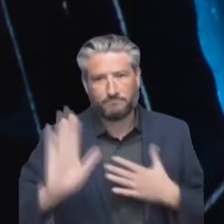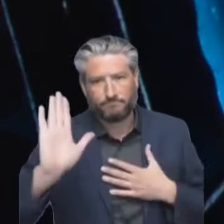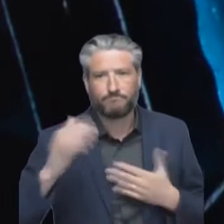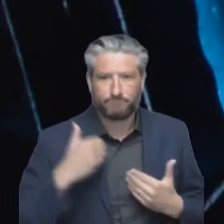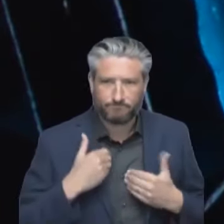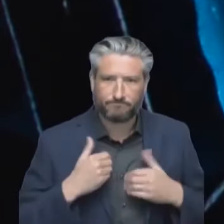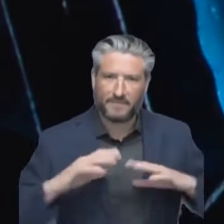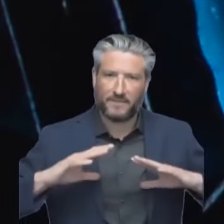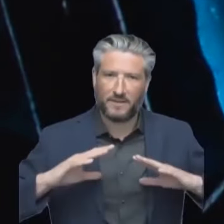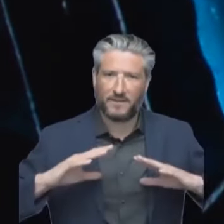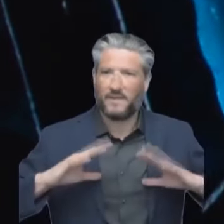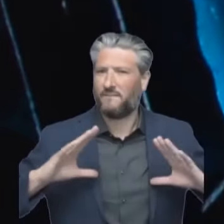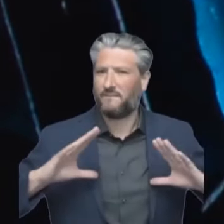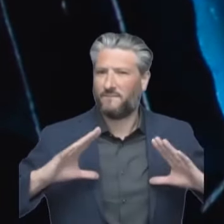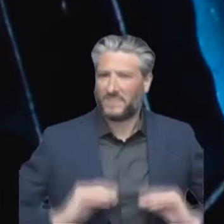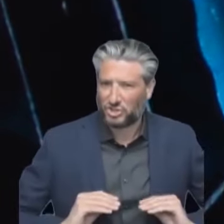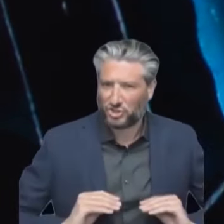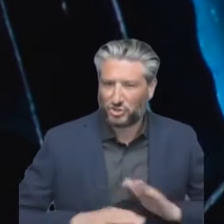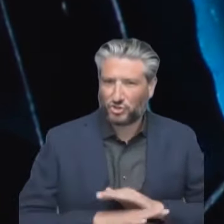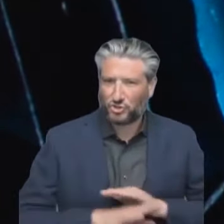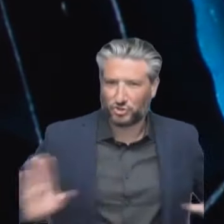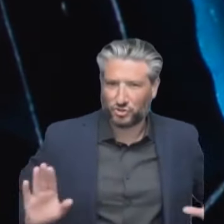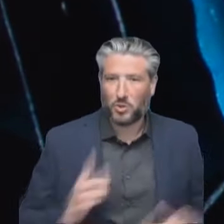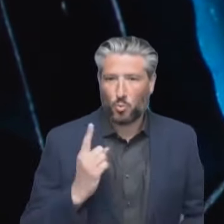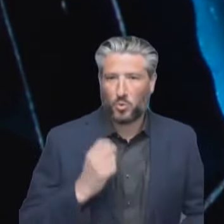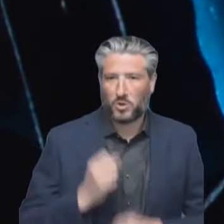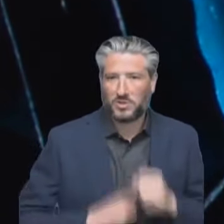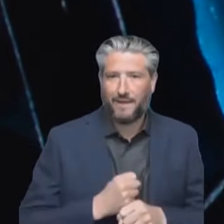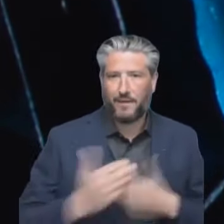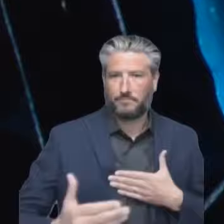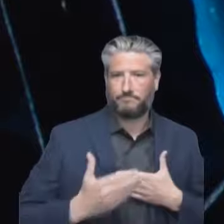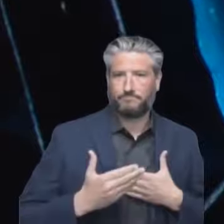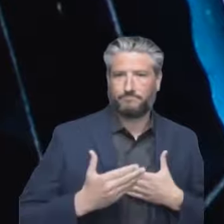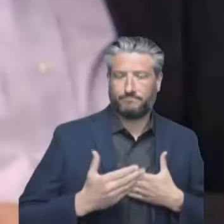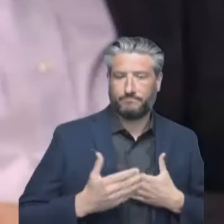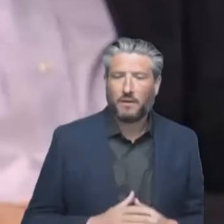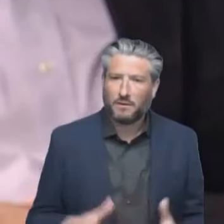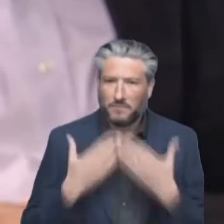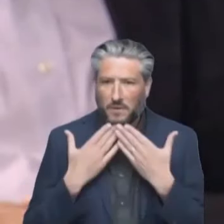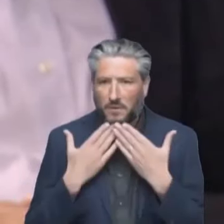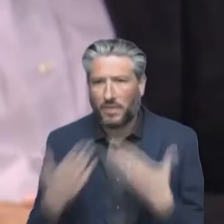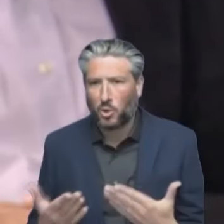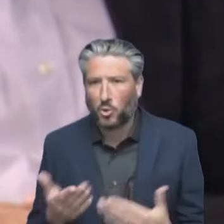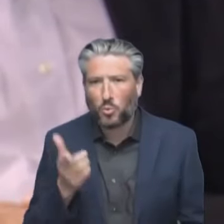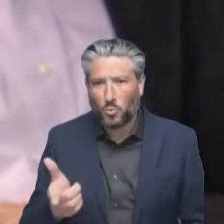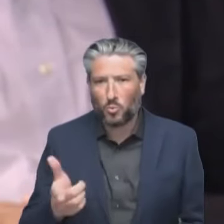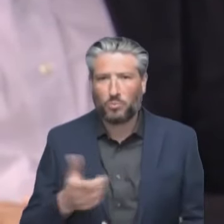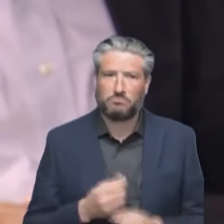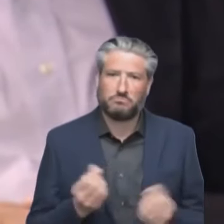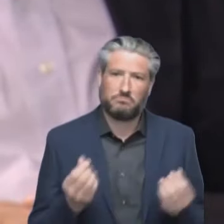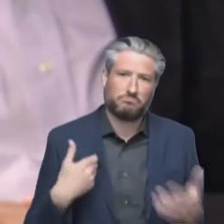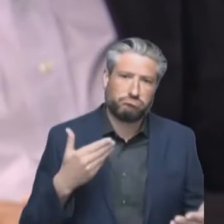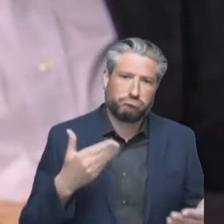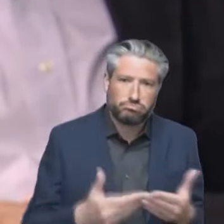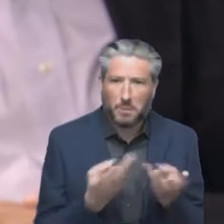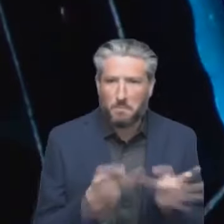warmly for his work and for his valuable contribution to the board, and he, of